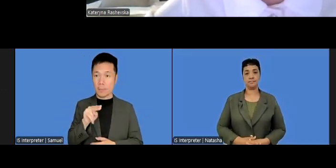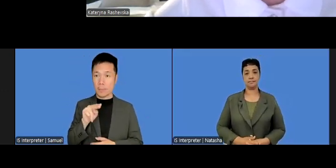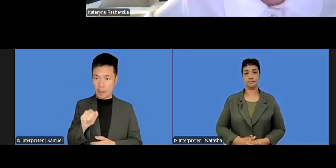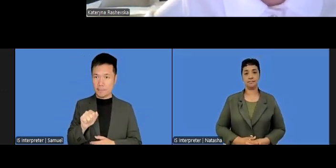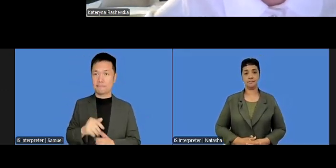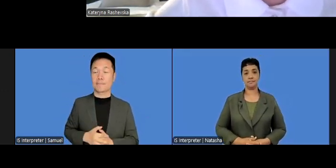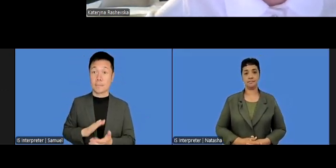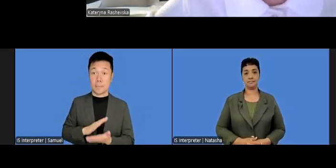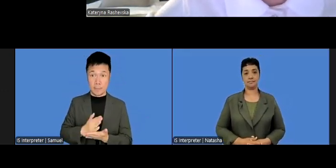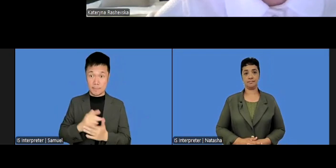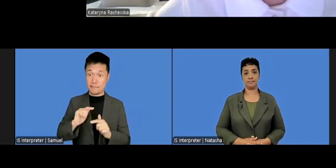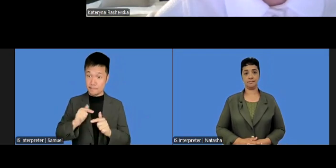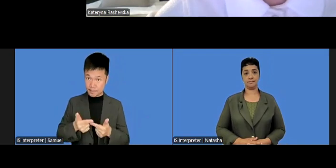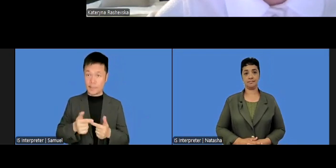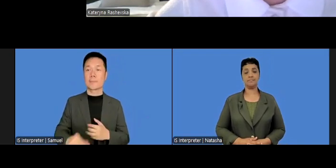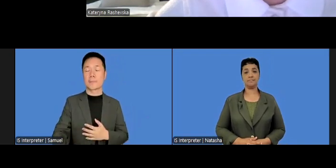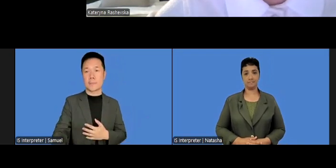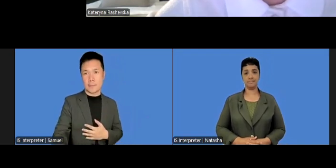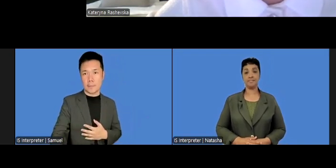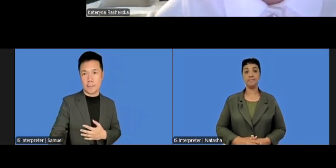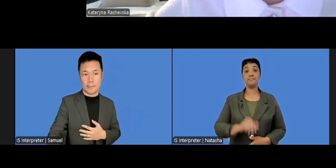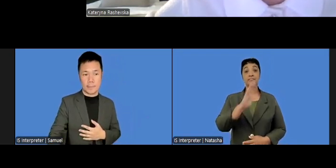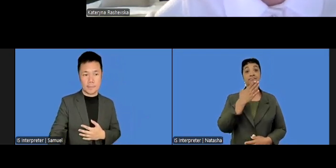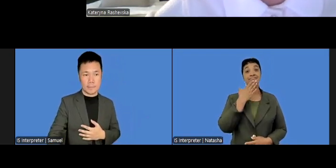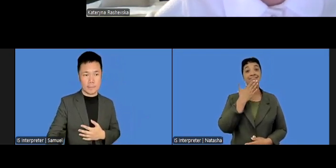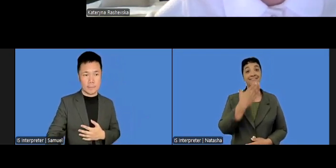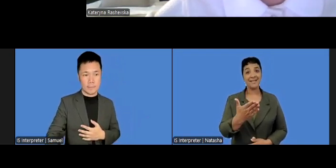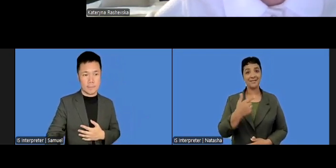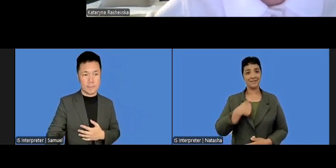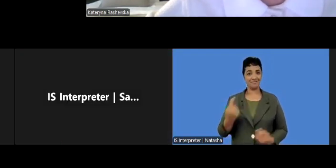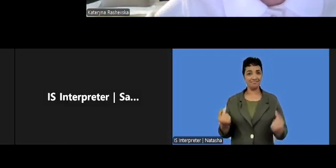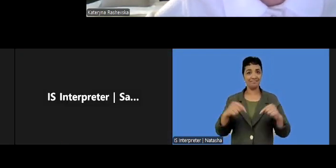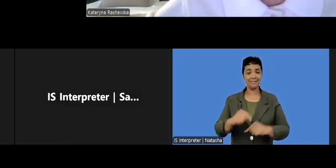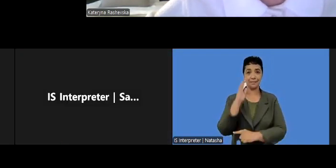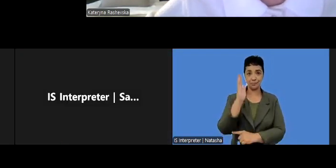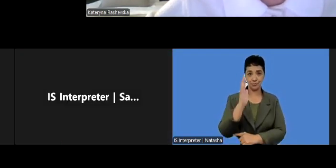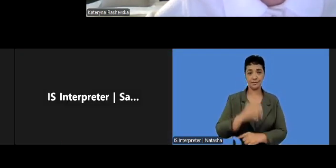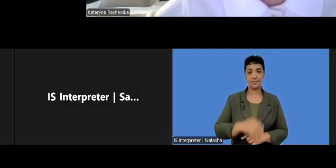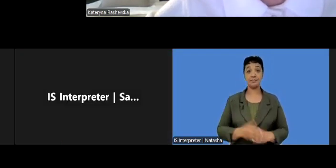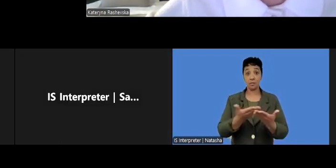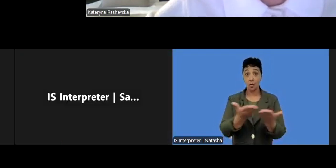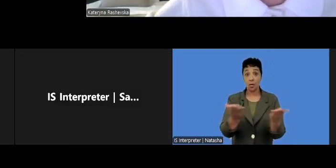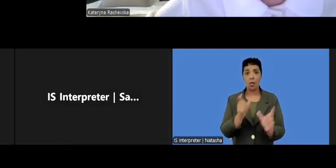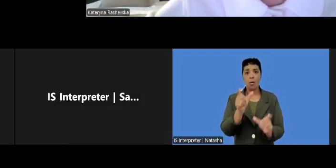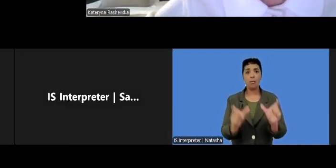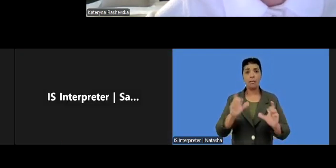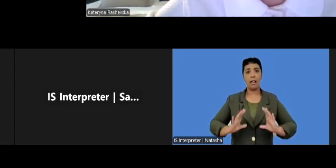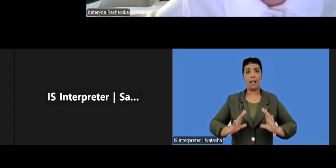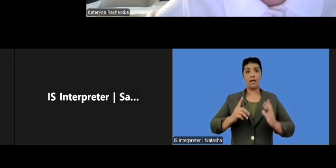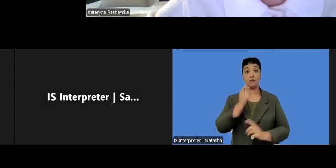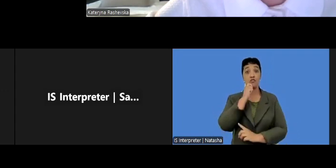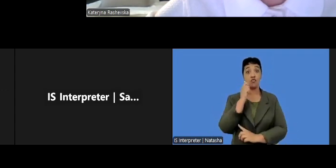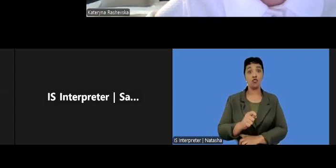you so much, and thank you for invitation. For all Ukrainians, as for today, it's